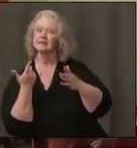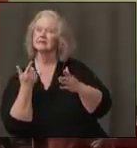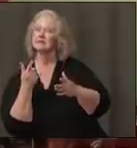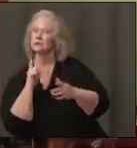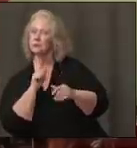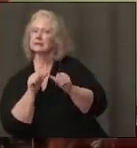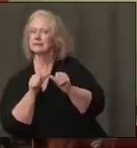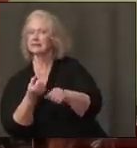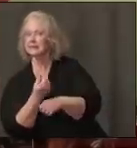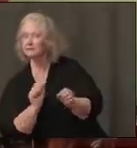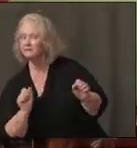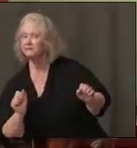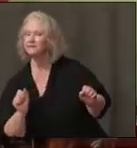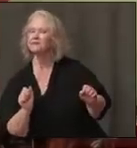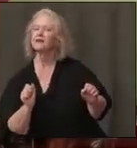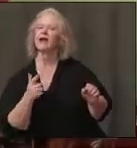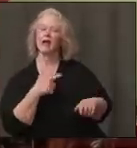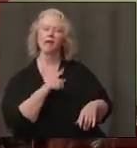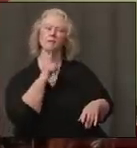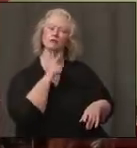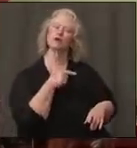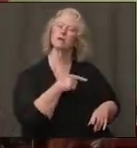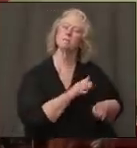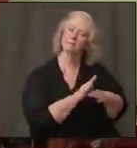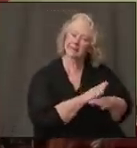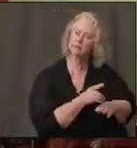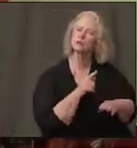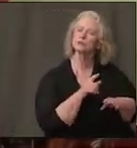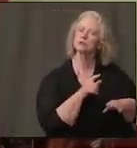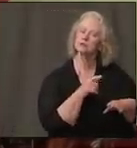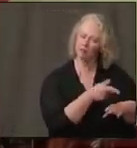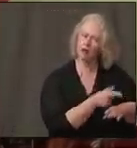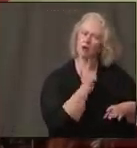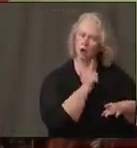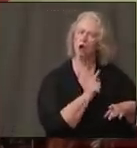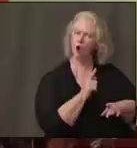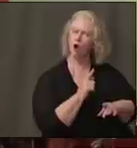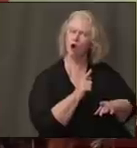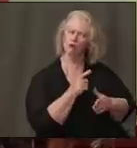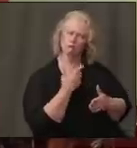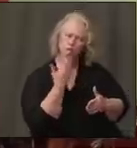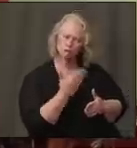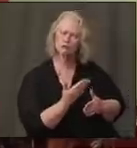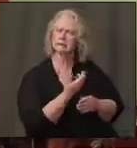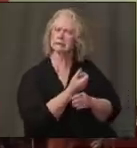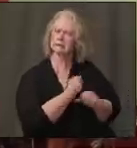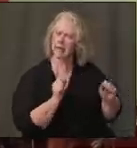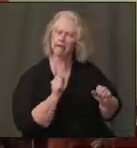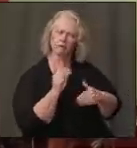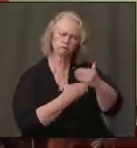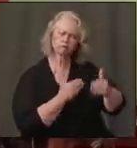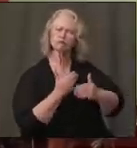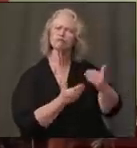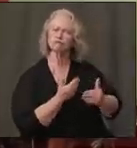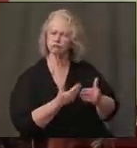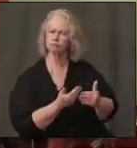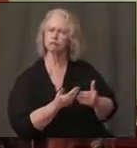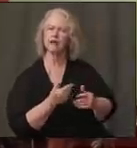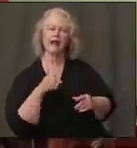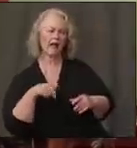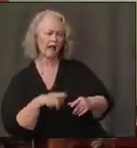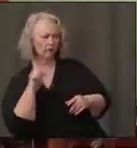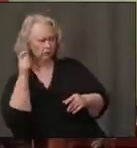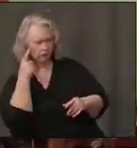they understand that the businesses have good protocols in place to keep them safe, and the state has